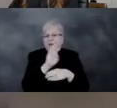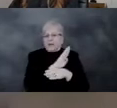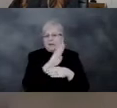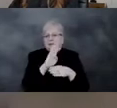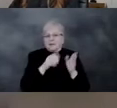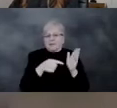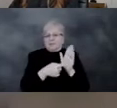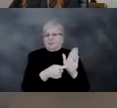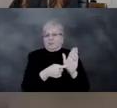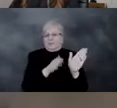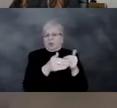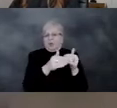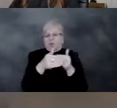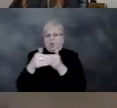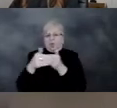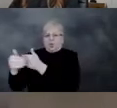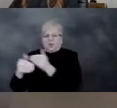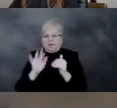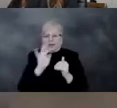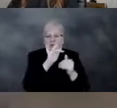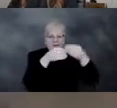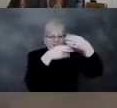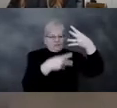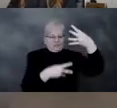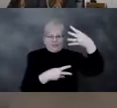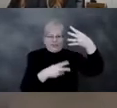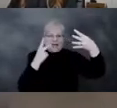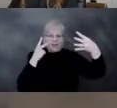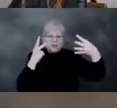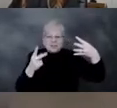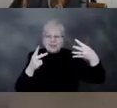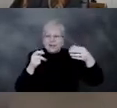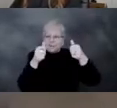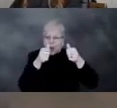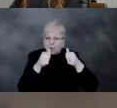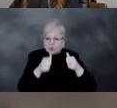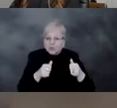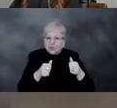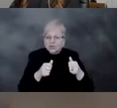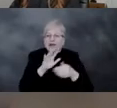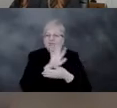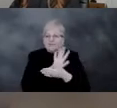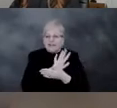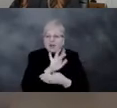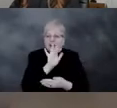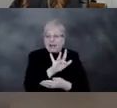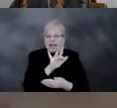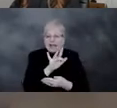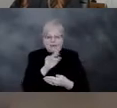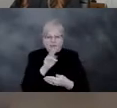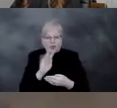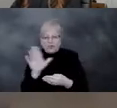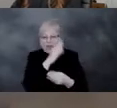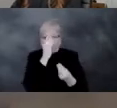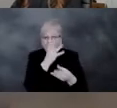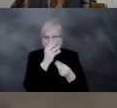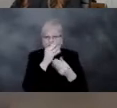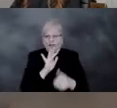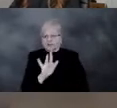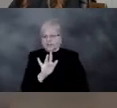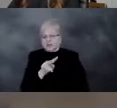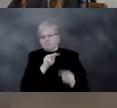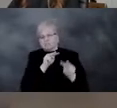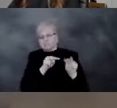click into the exhibit booth there will be posters and videos that you can click on to view their content and you will have the